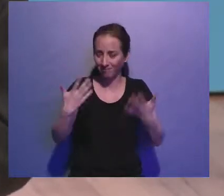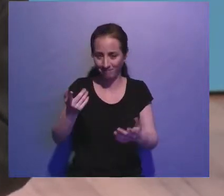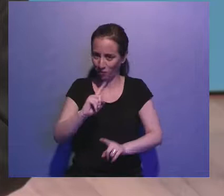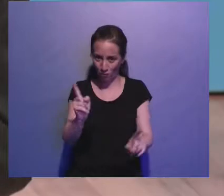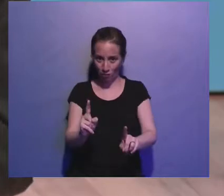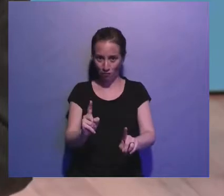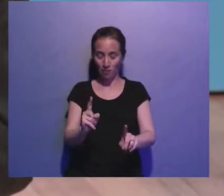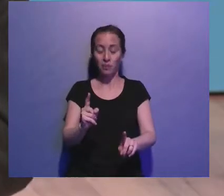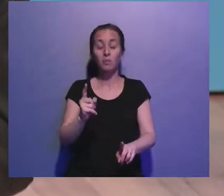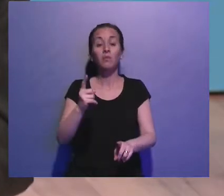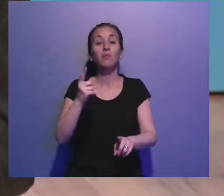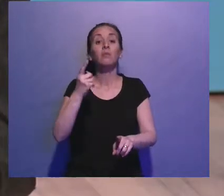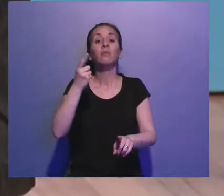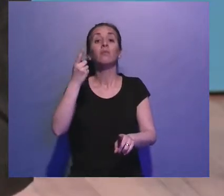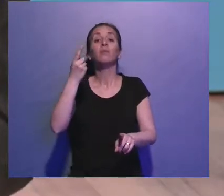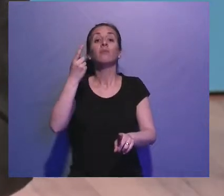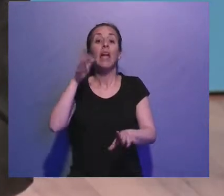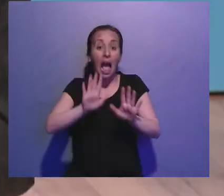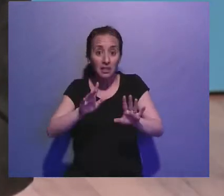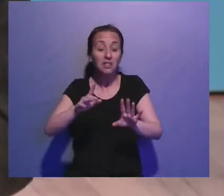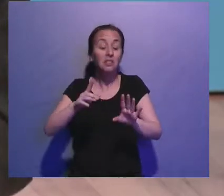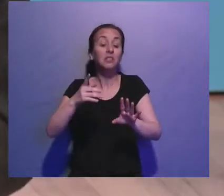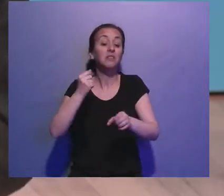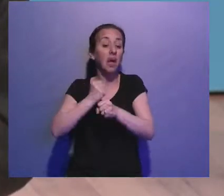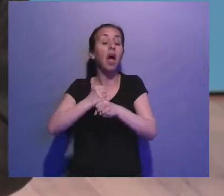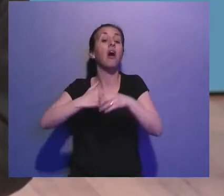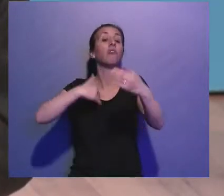easily implementable in Jujuy.